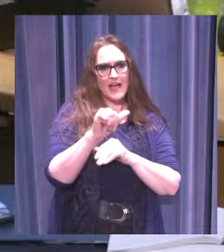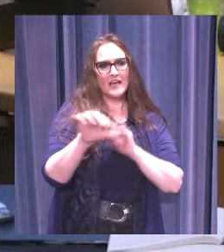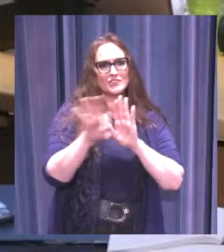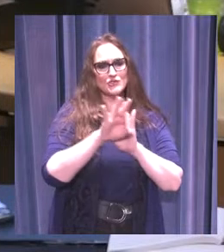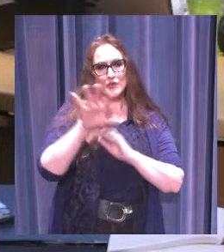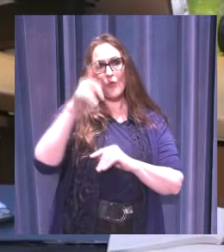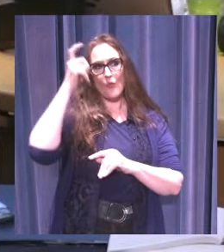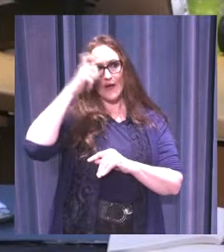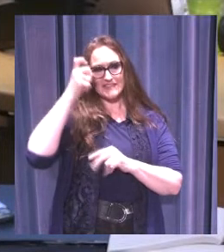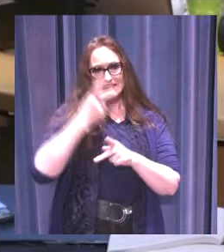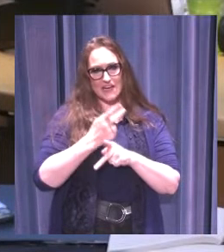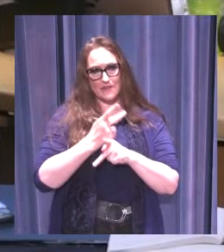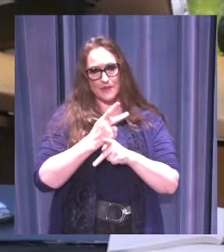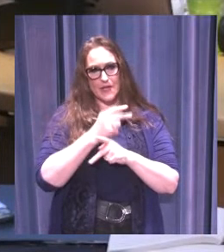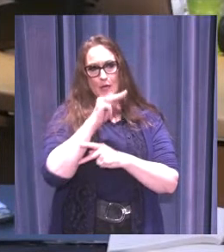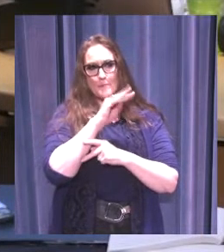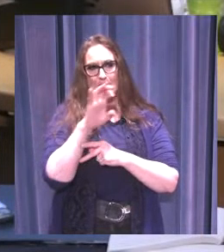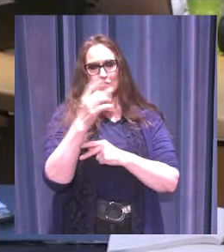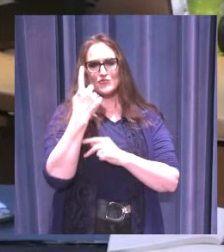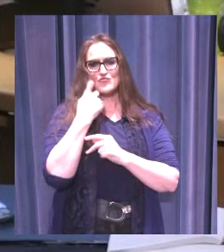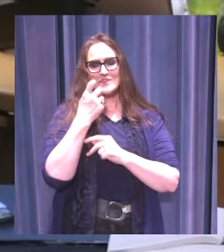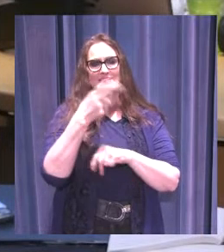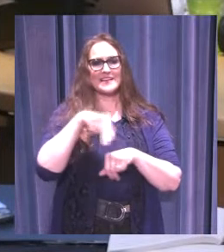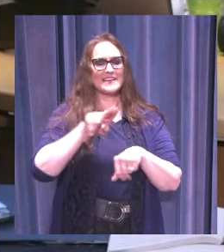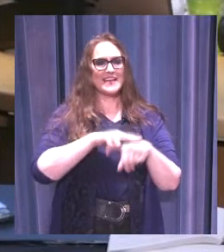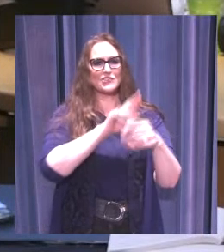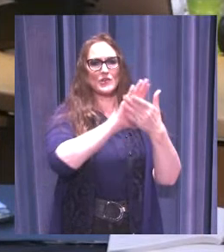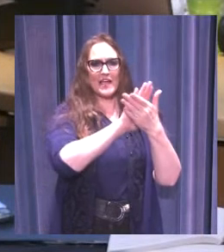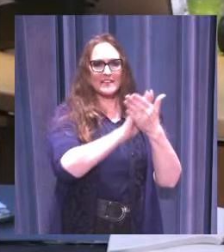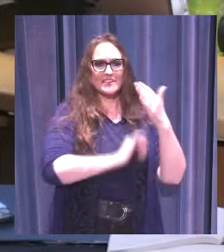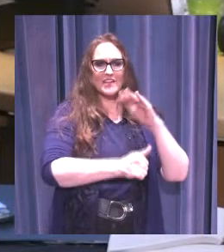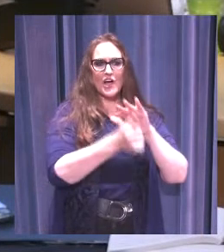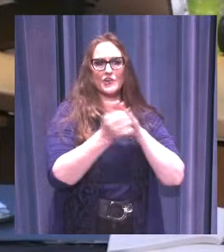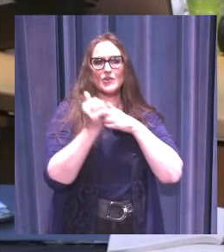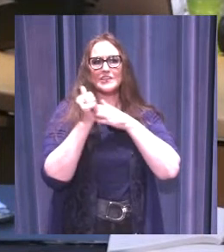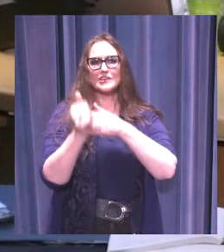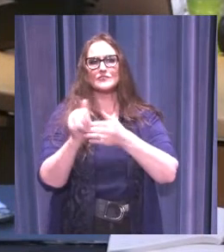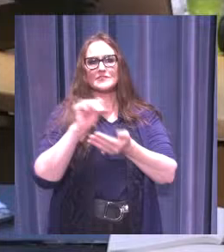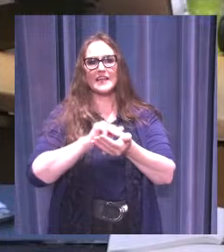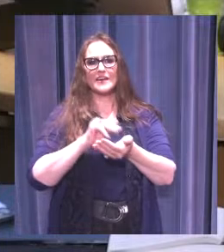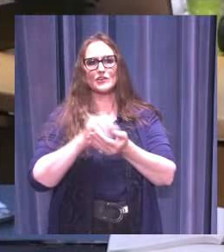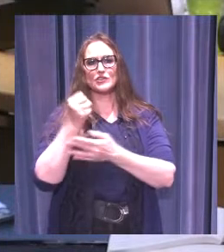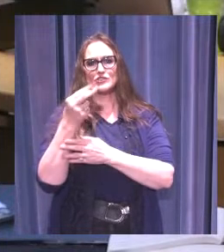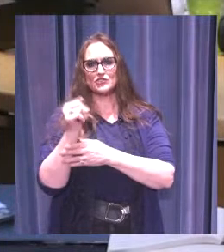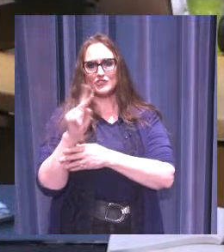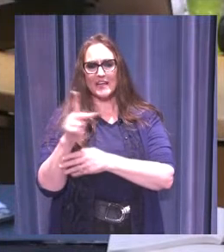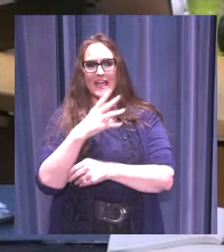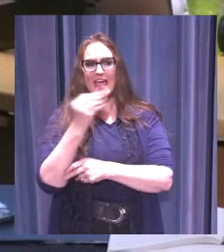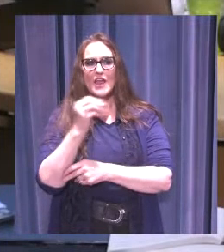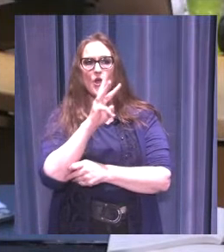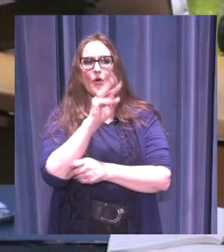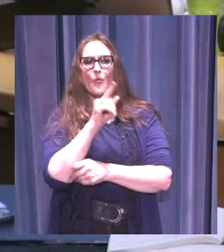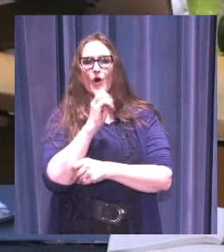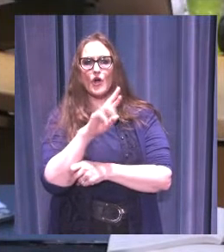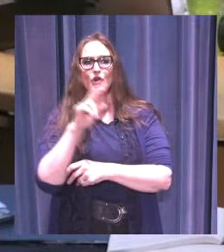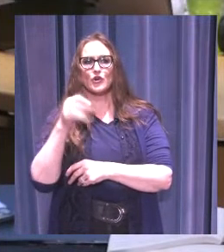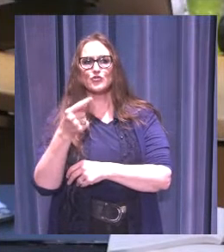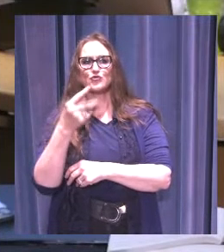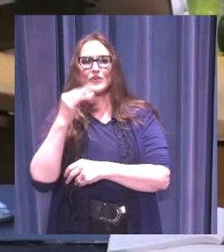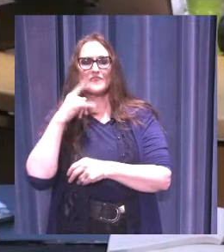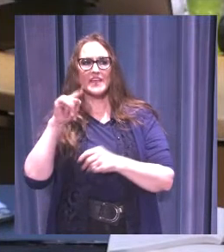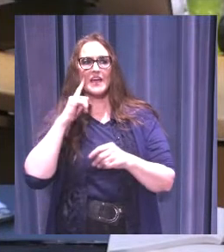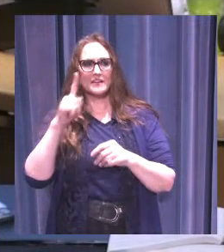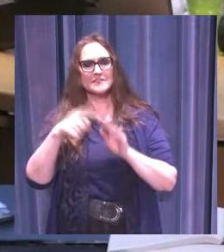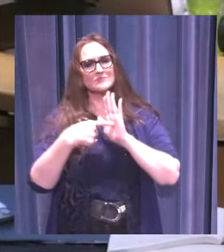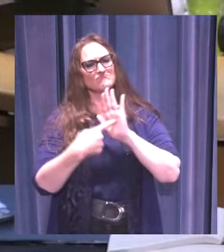carefully. Mott's recent national accolades under the leadership of Dr. Schenck and Walker Garcia demonstrate the value of a